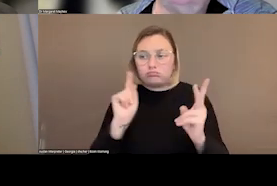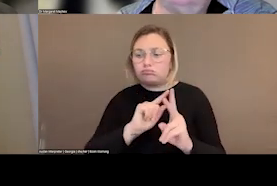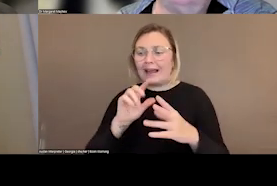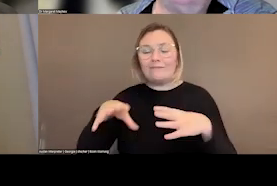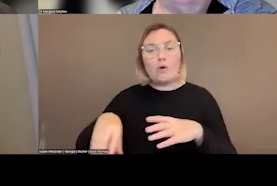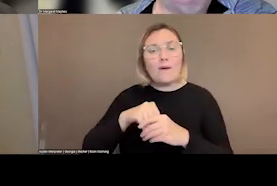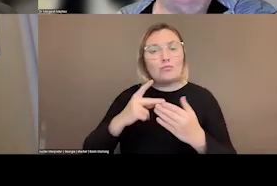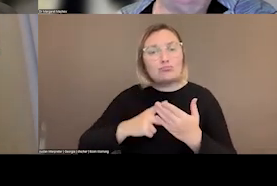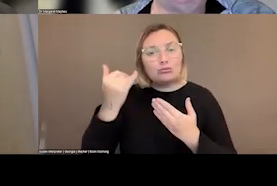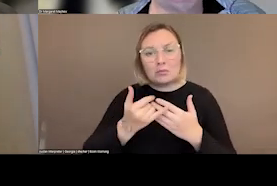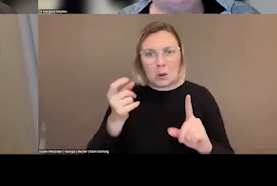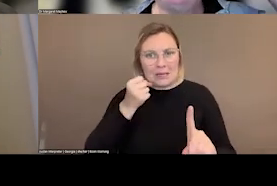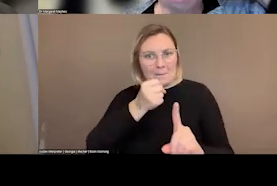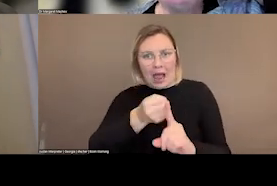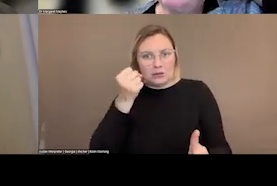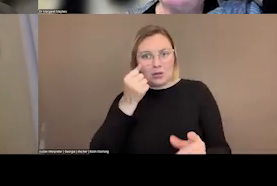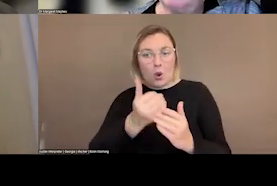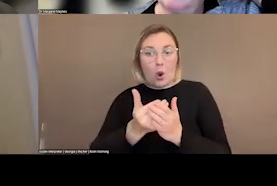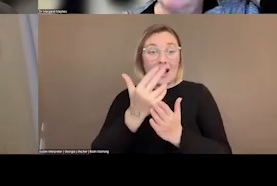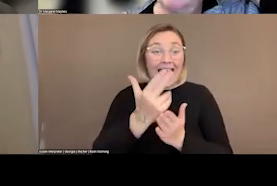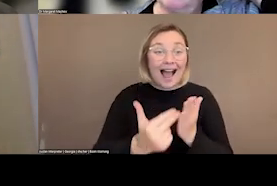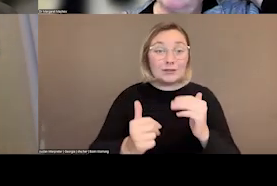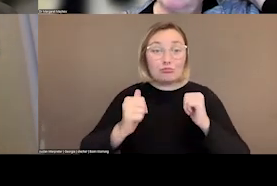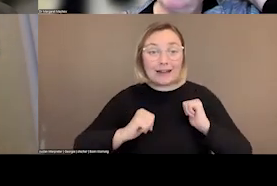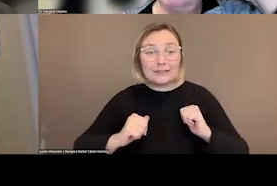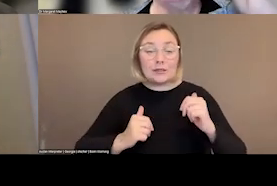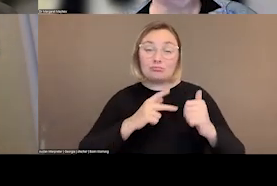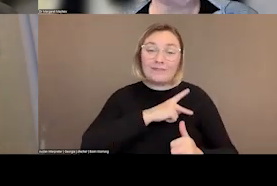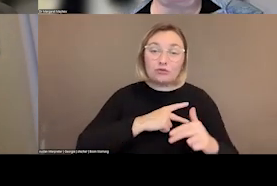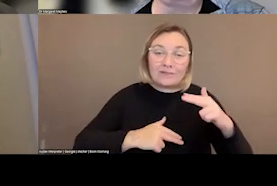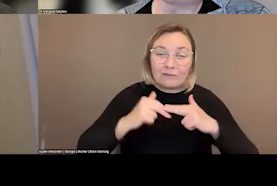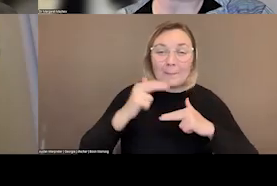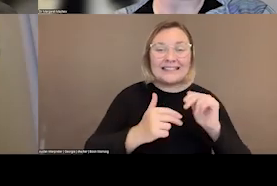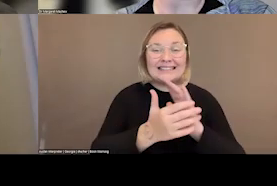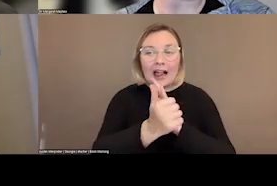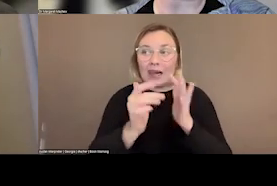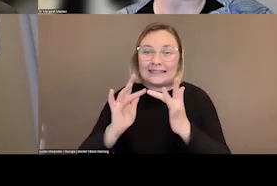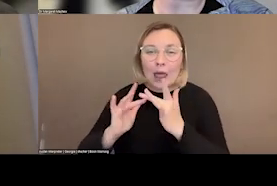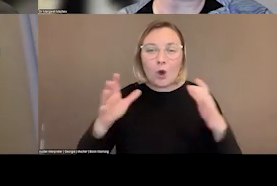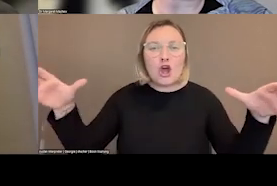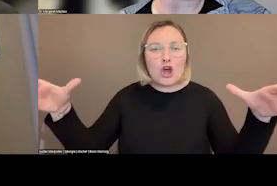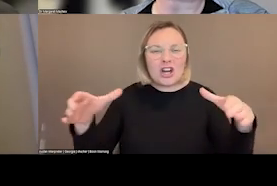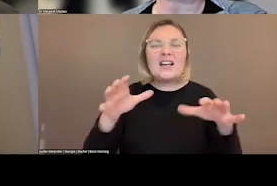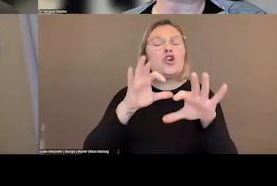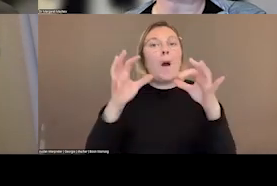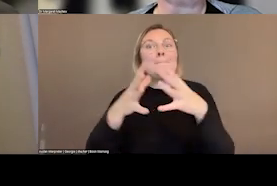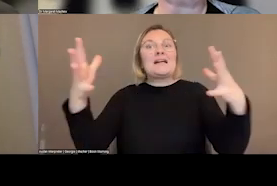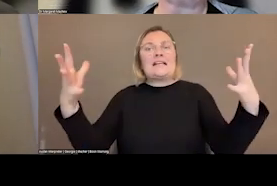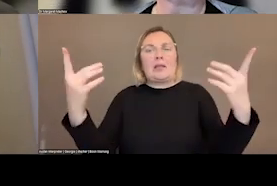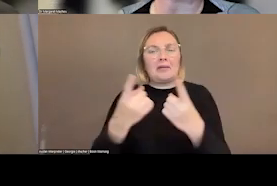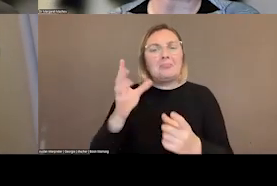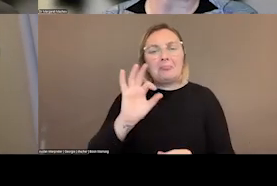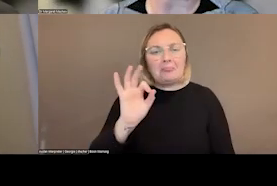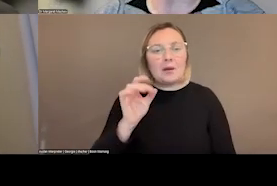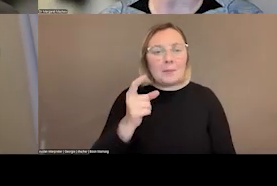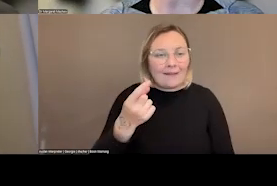project. What impact will it have on arts practice, professional development skills, or networks? So this isn't a huge thing. It's 2,000